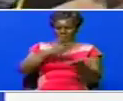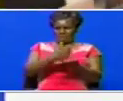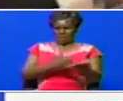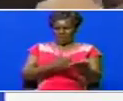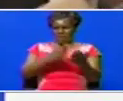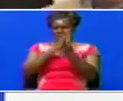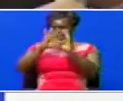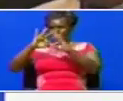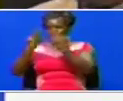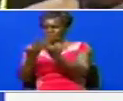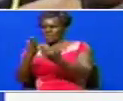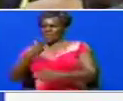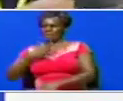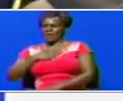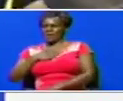of my family,